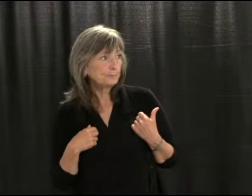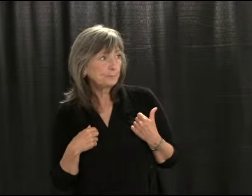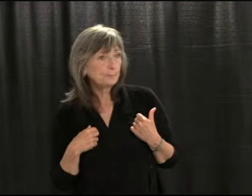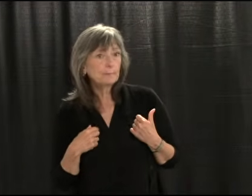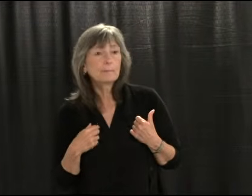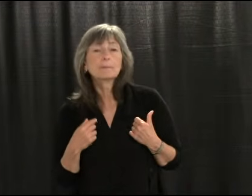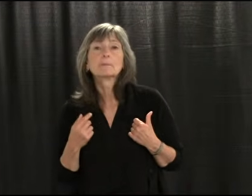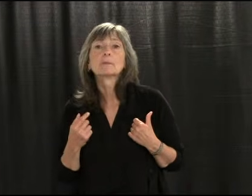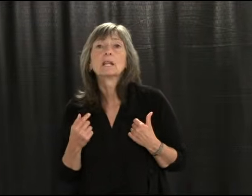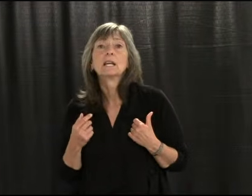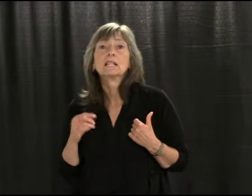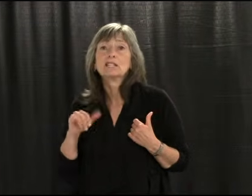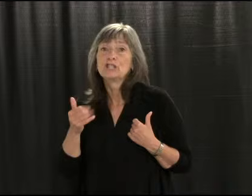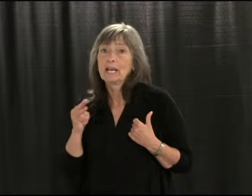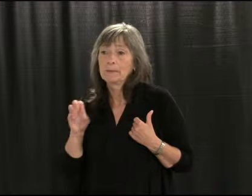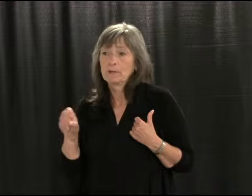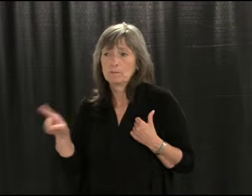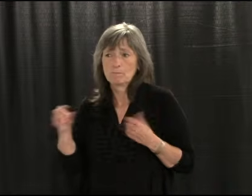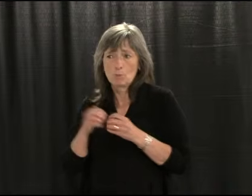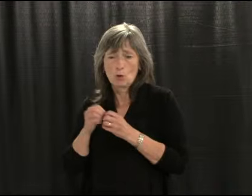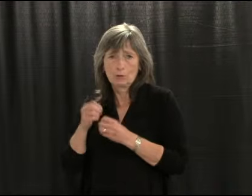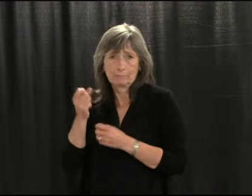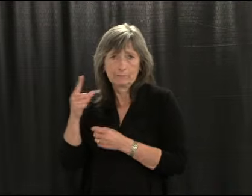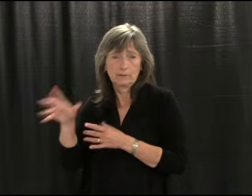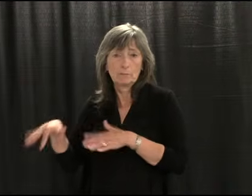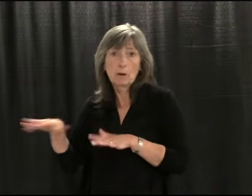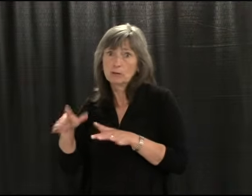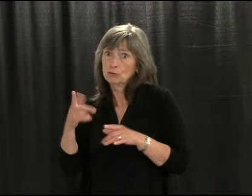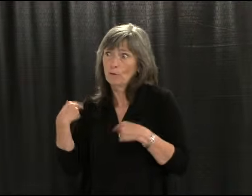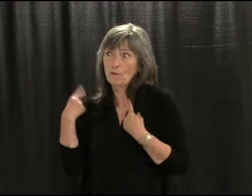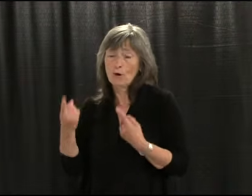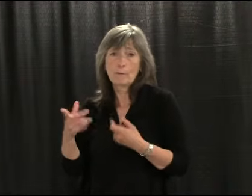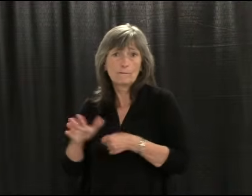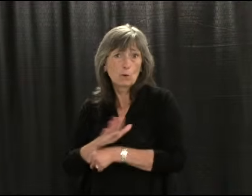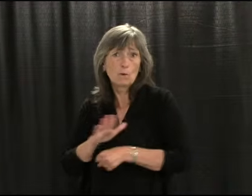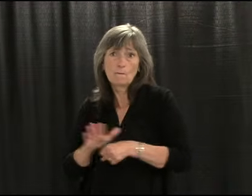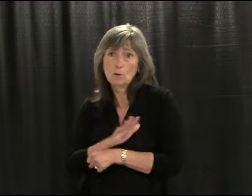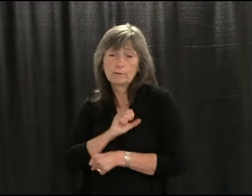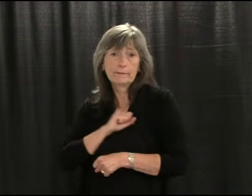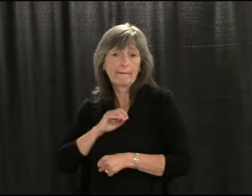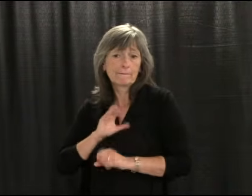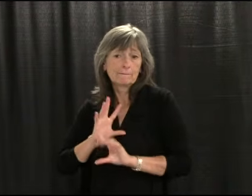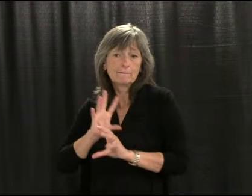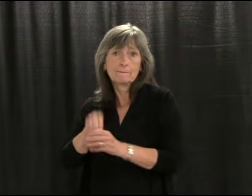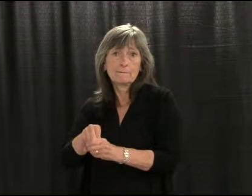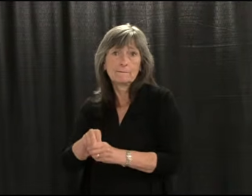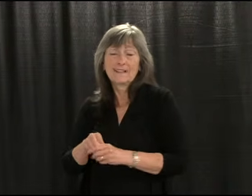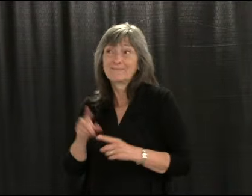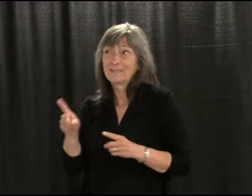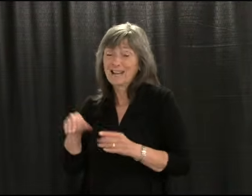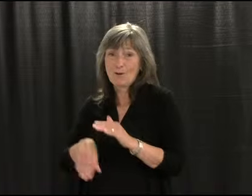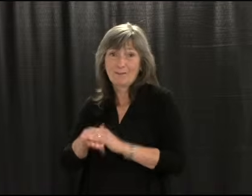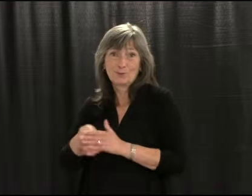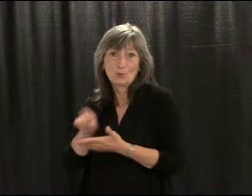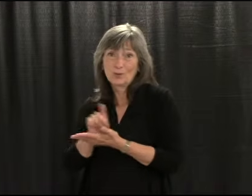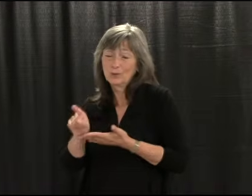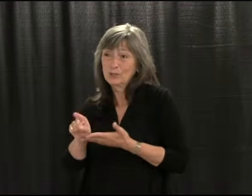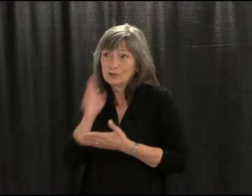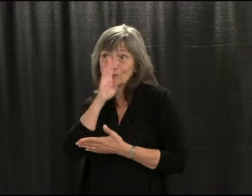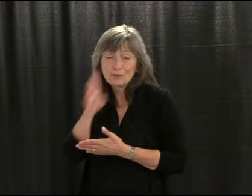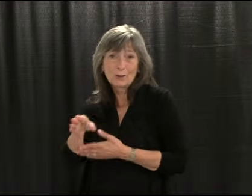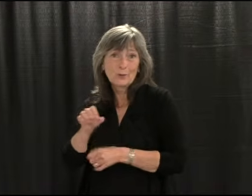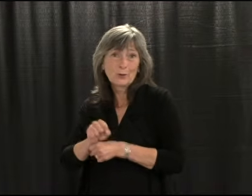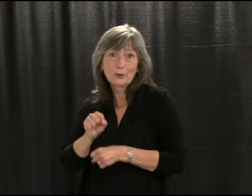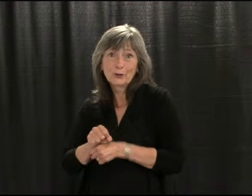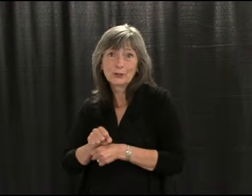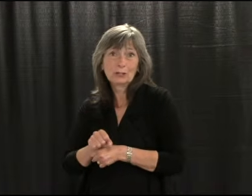that, but I mean, they have been pulled over the last few days due to, they're getting into a week of work now as well, and as you said, in very,